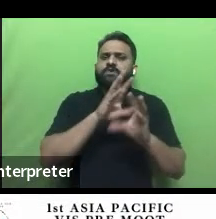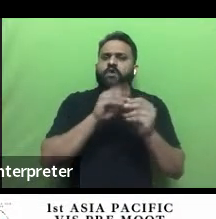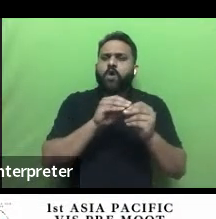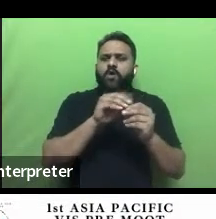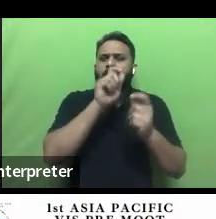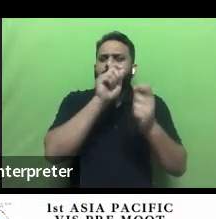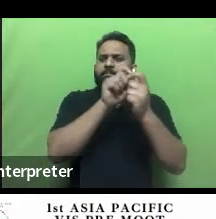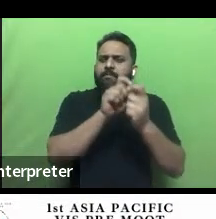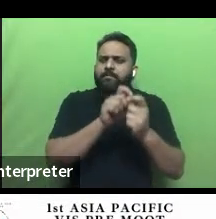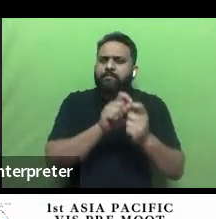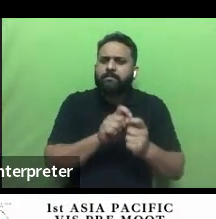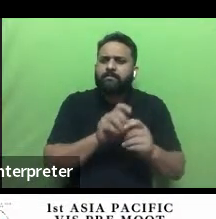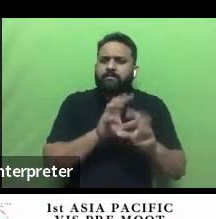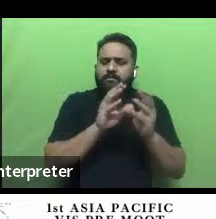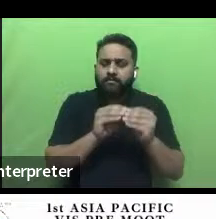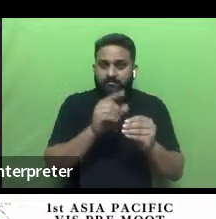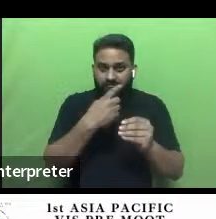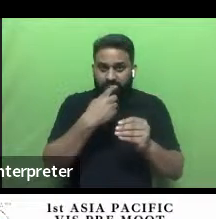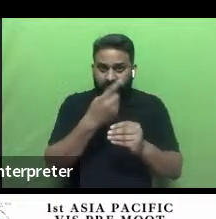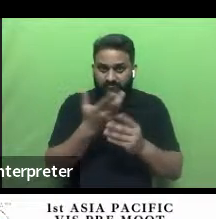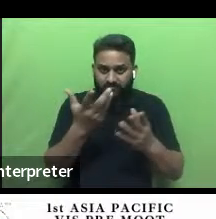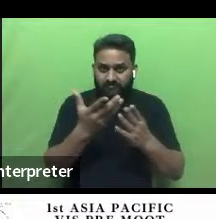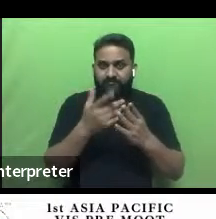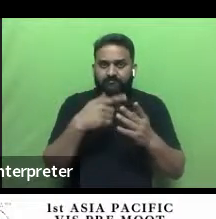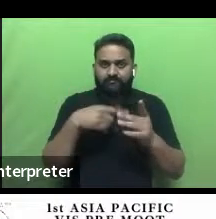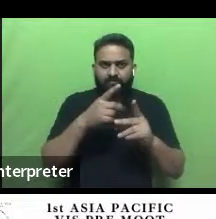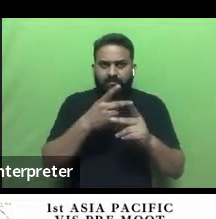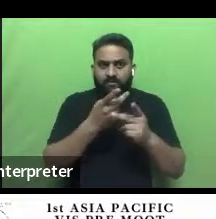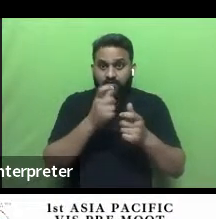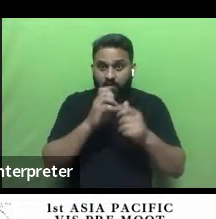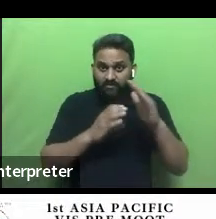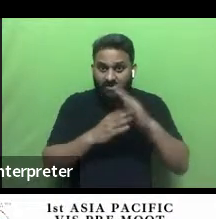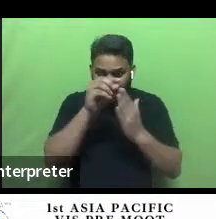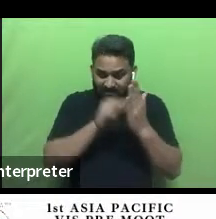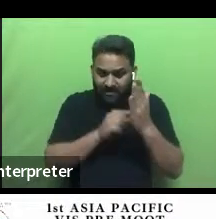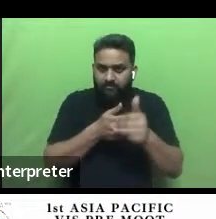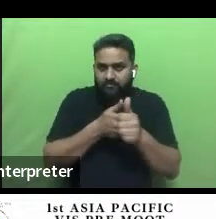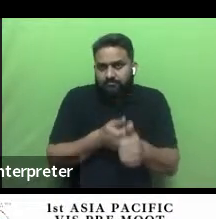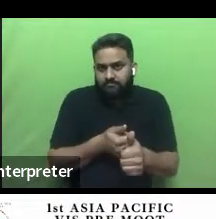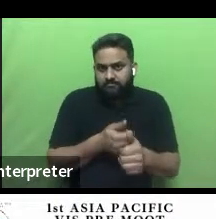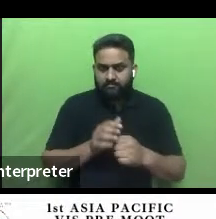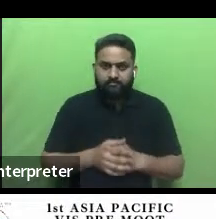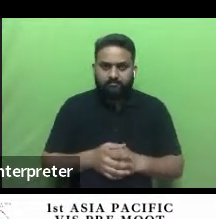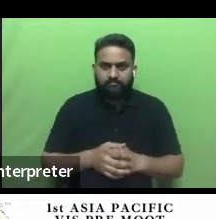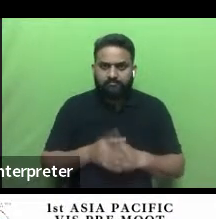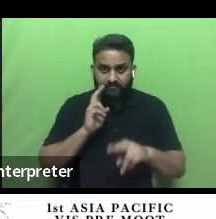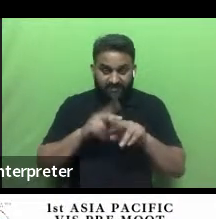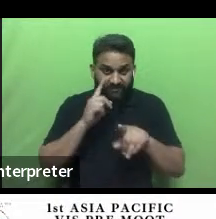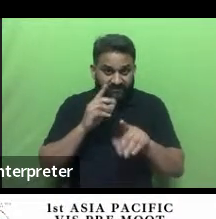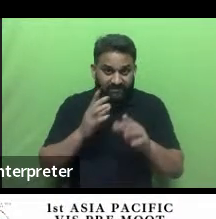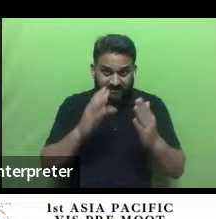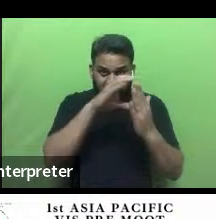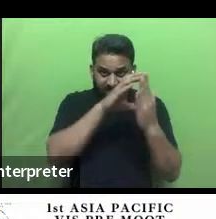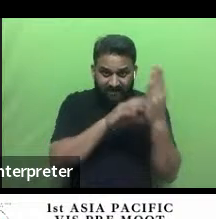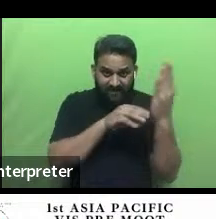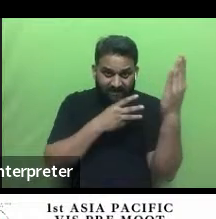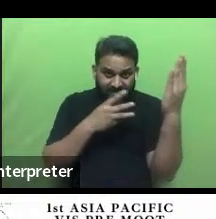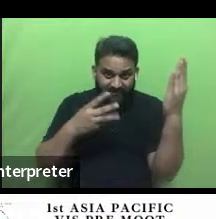as to goods, their quantity, and their price under the contract. And if you will turn to the third paragraph in this